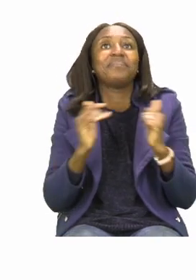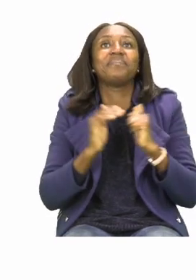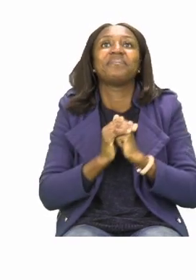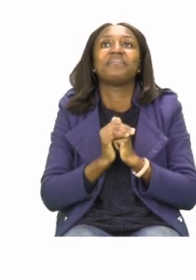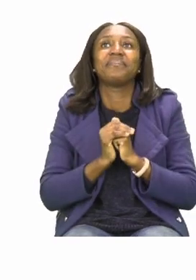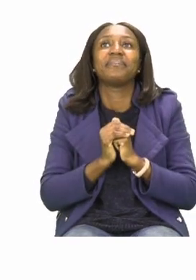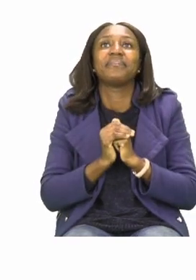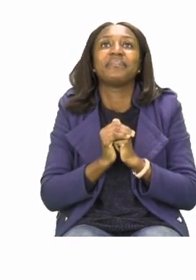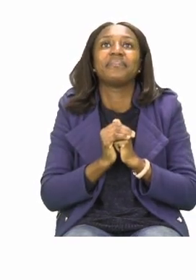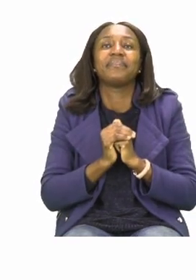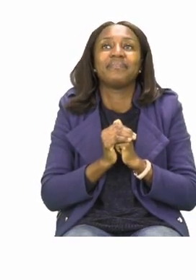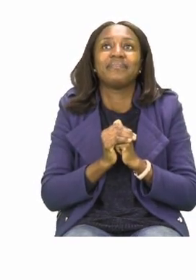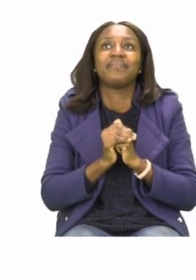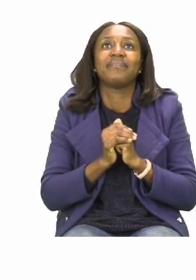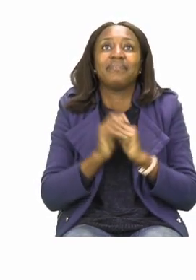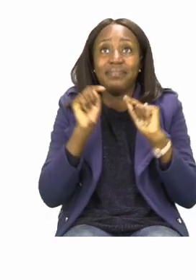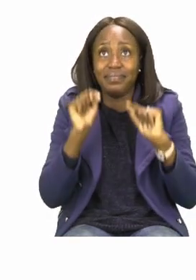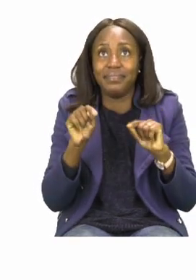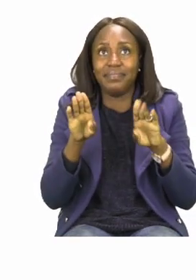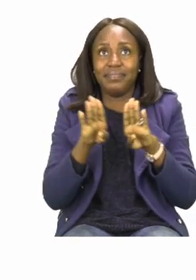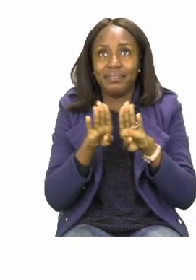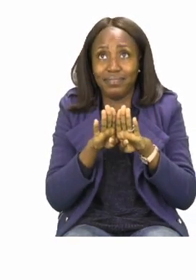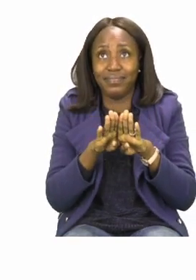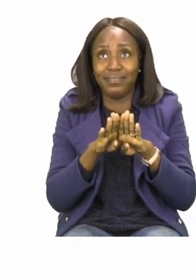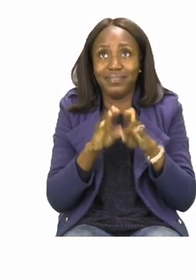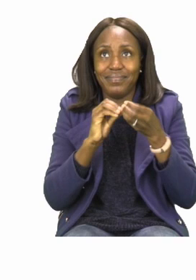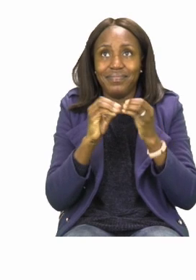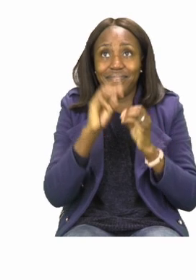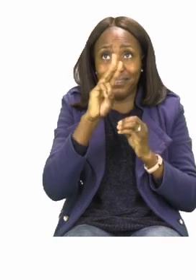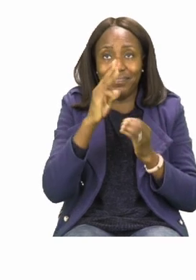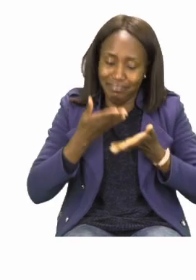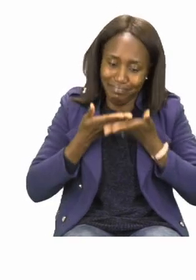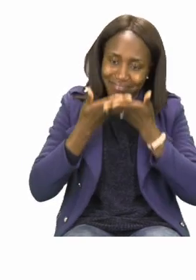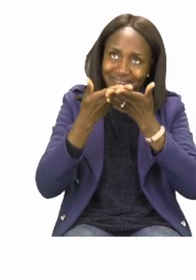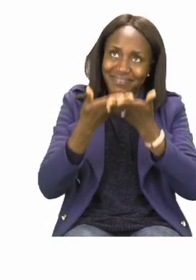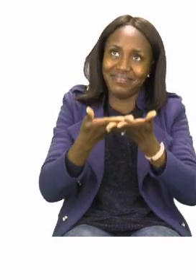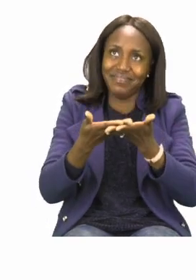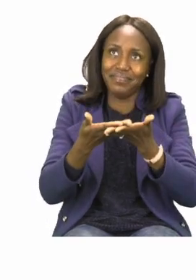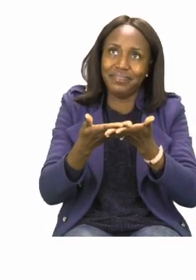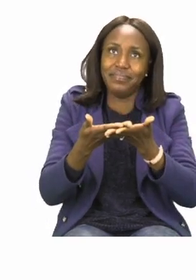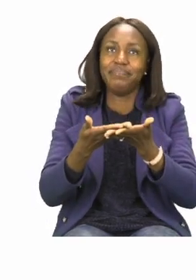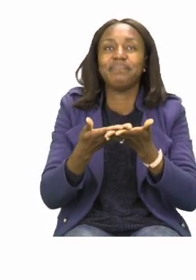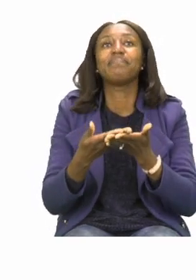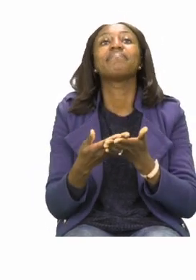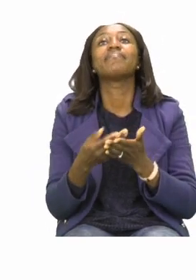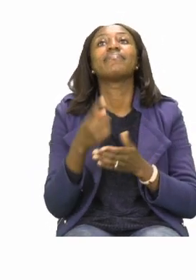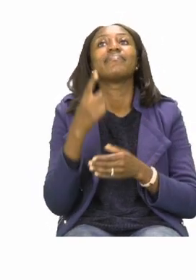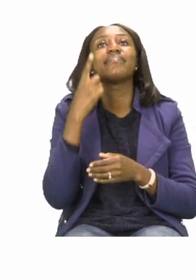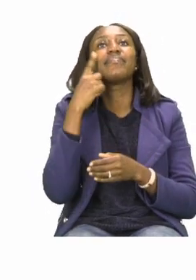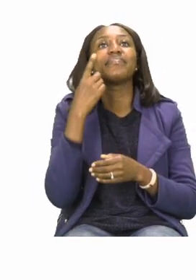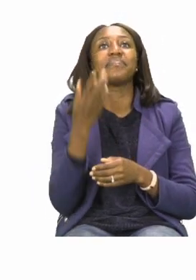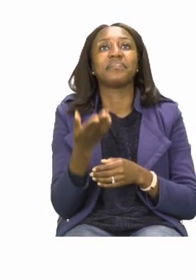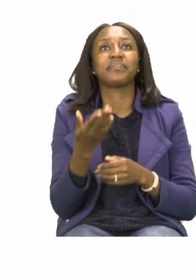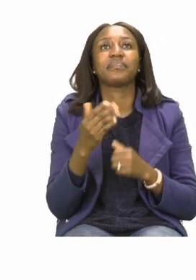So we're going to do number 3 together. Let's take a look at number